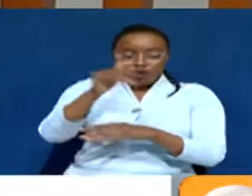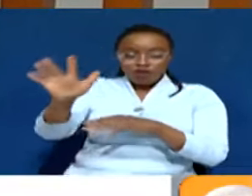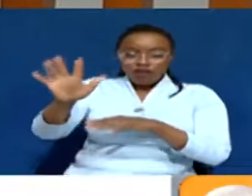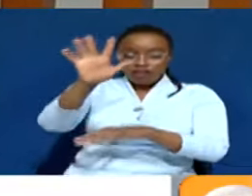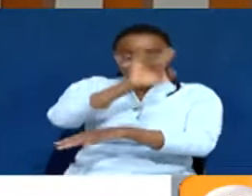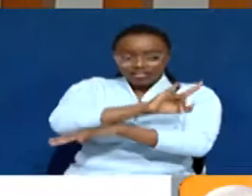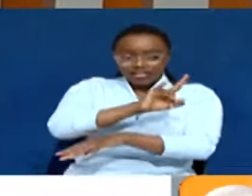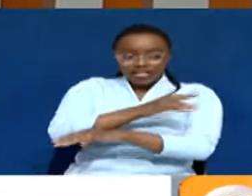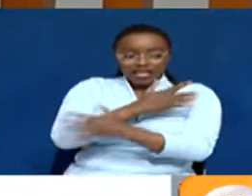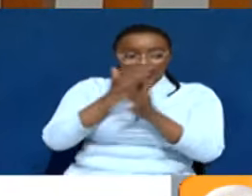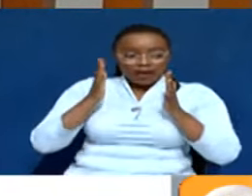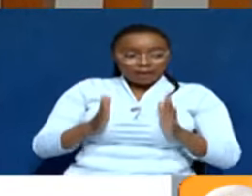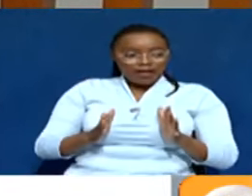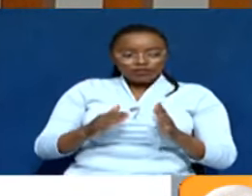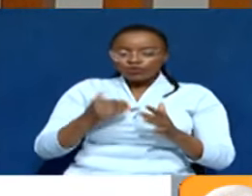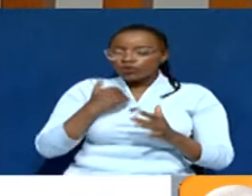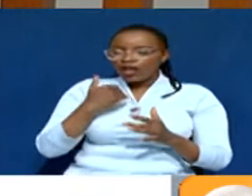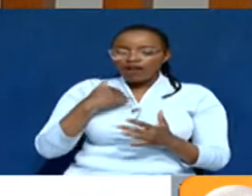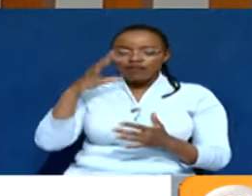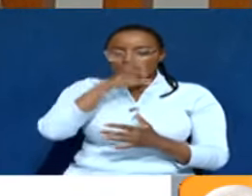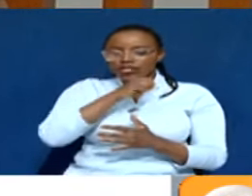5 days, hakuna mtu watakuwa na homesick.